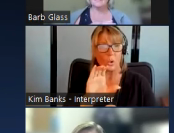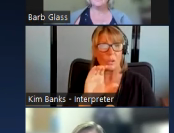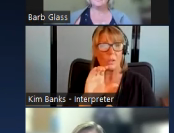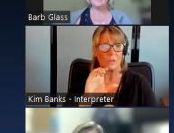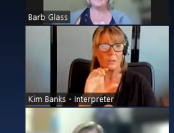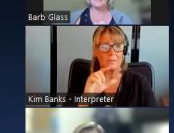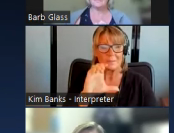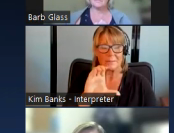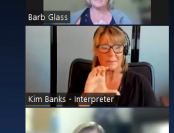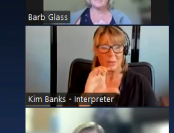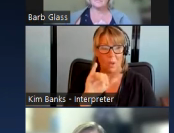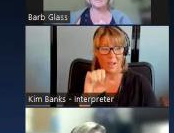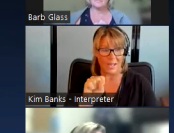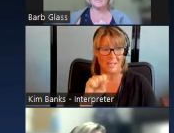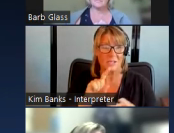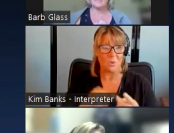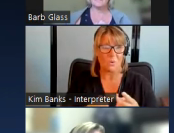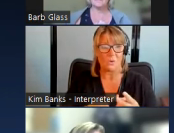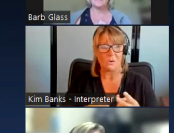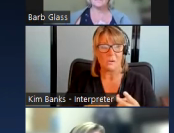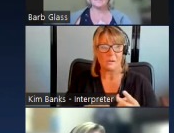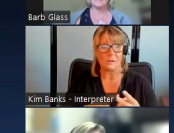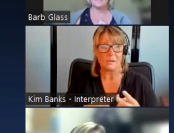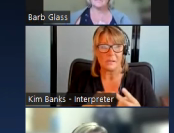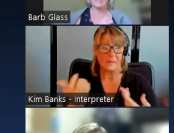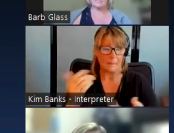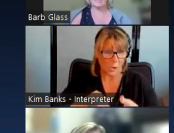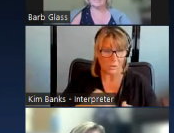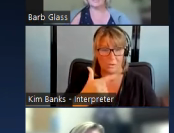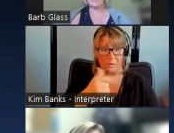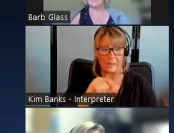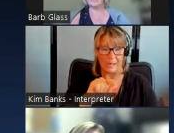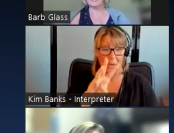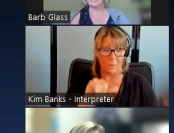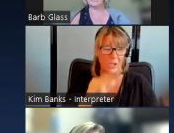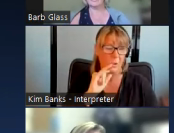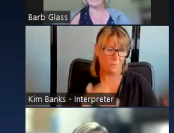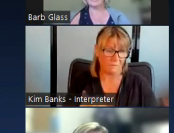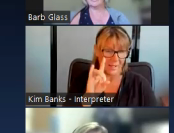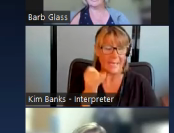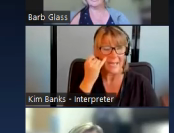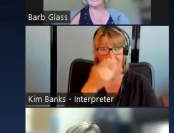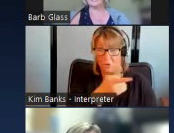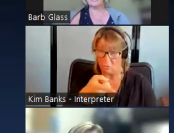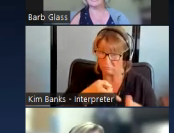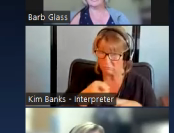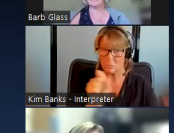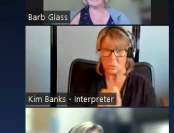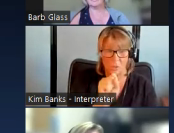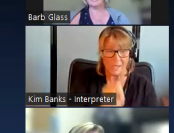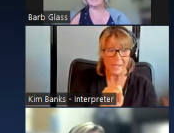should find the link for that site. If you're working in literacy and basic skills or